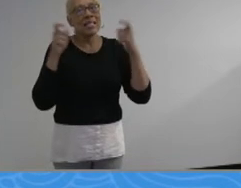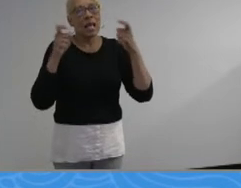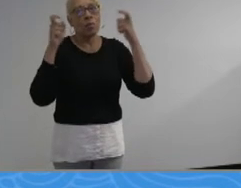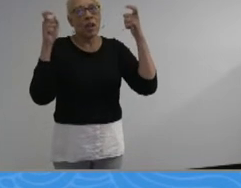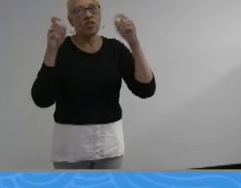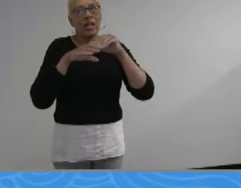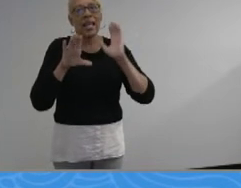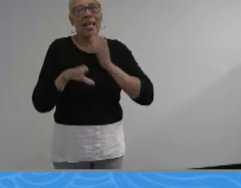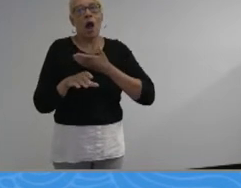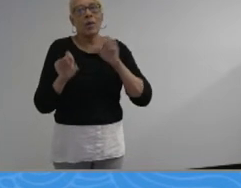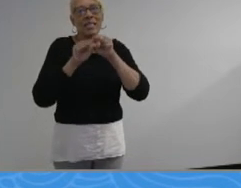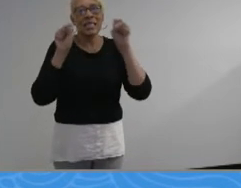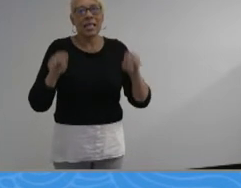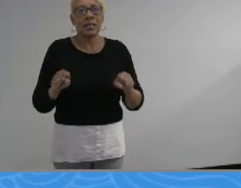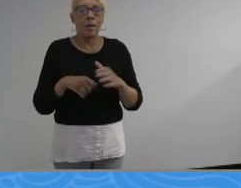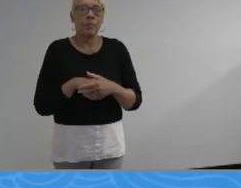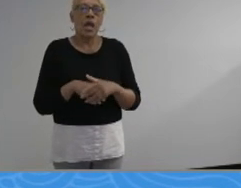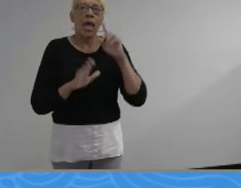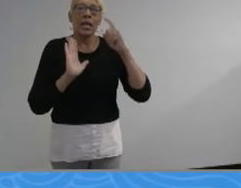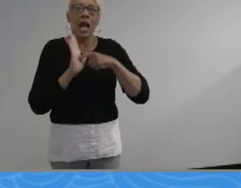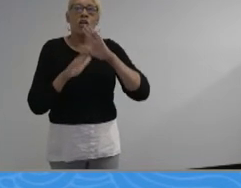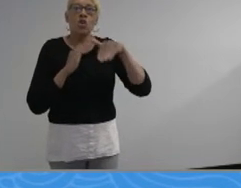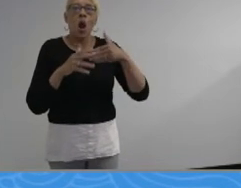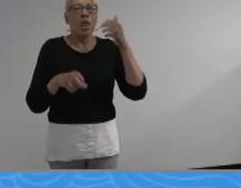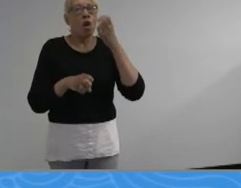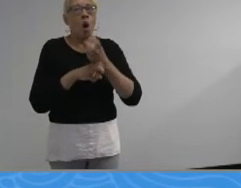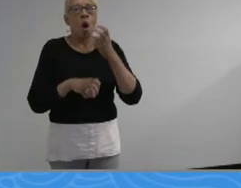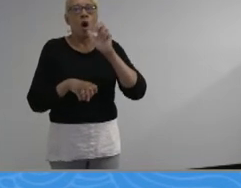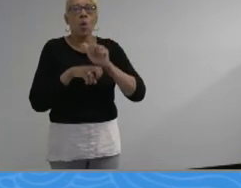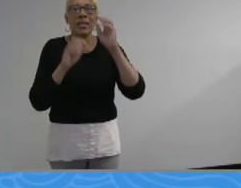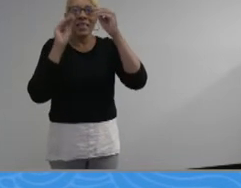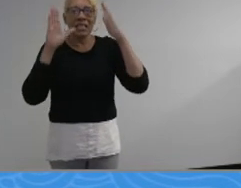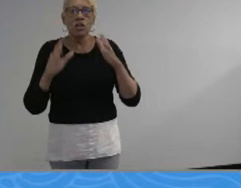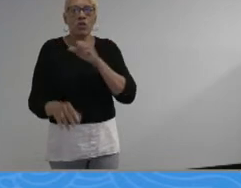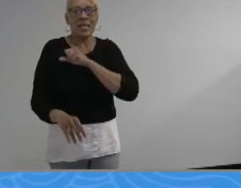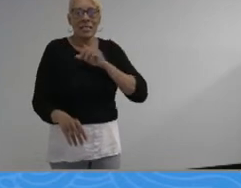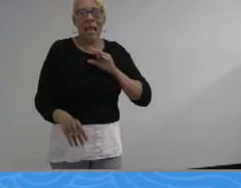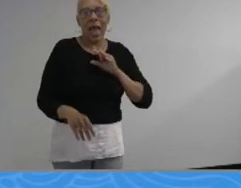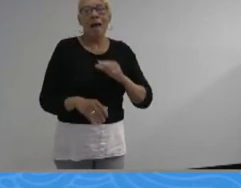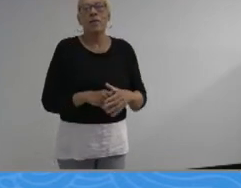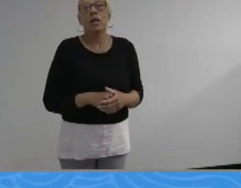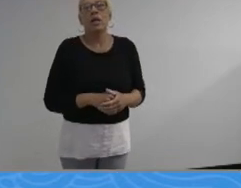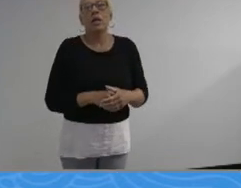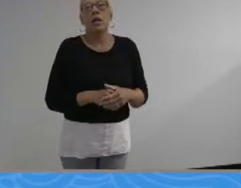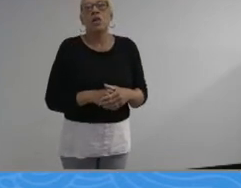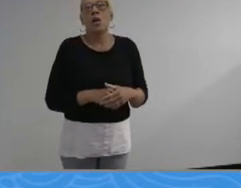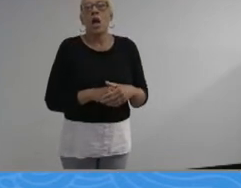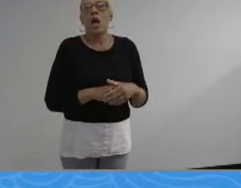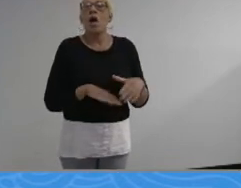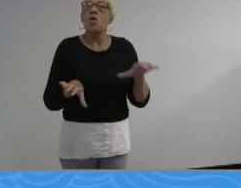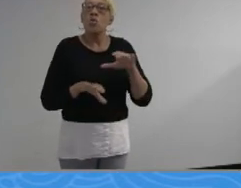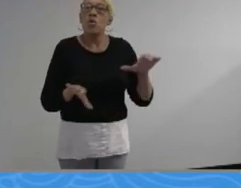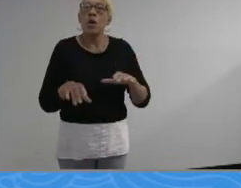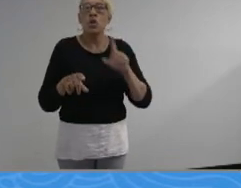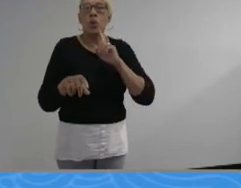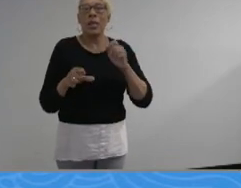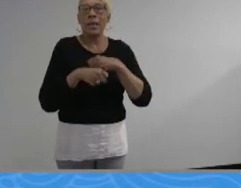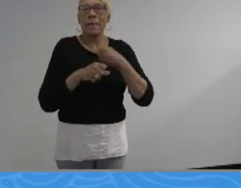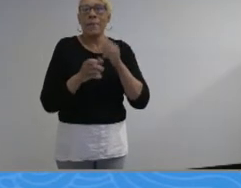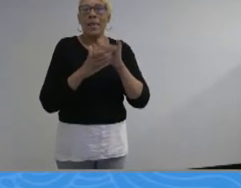system and just an acknowledgement of all the hard work that our teachers and staff have put forth to really make that